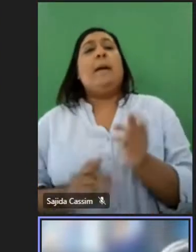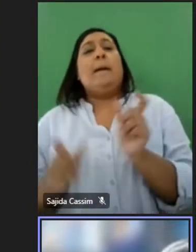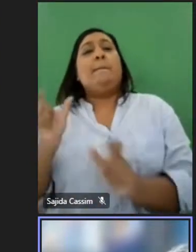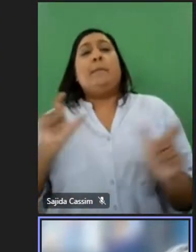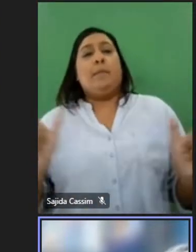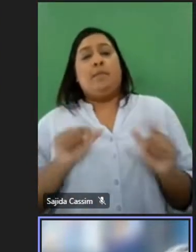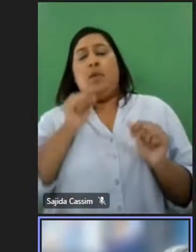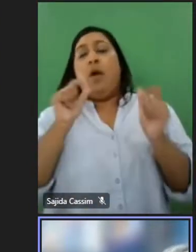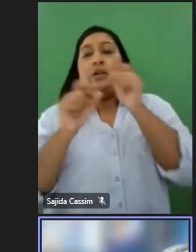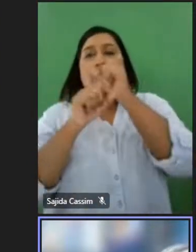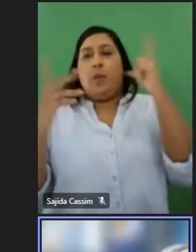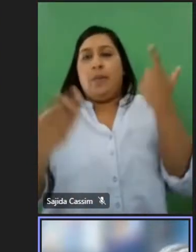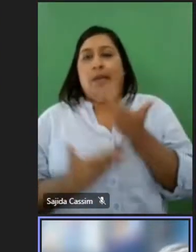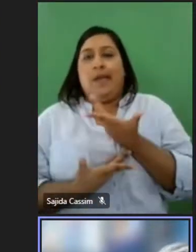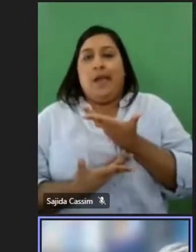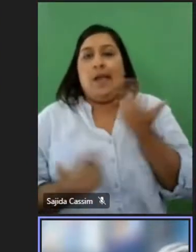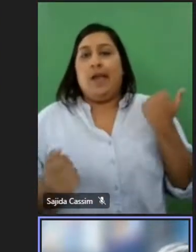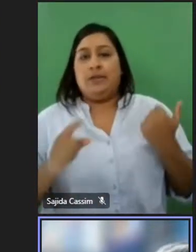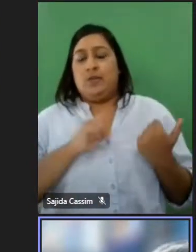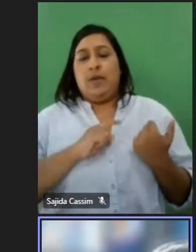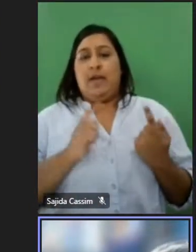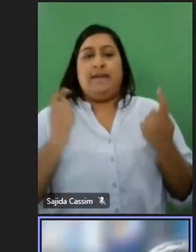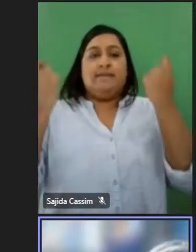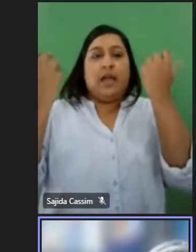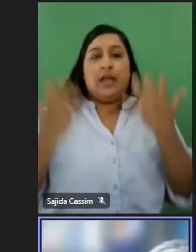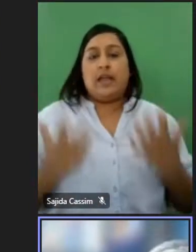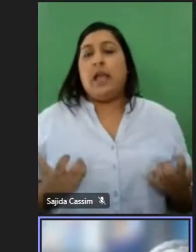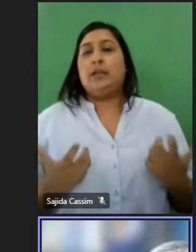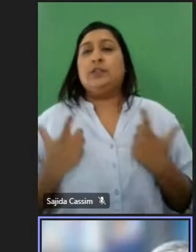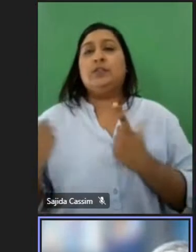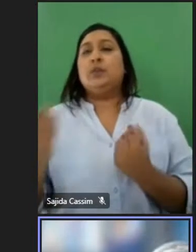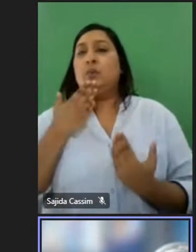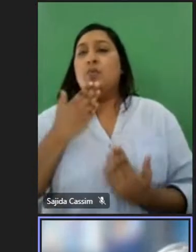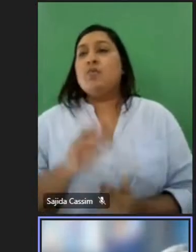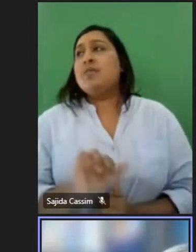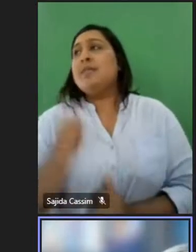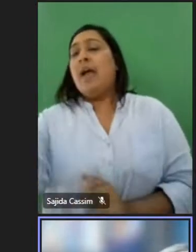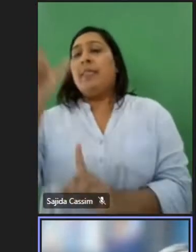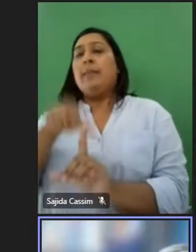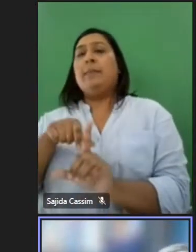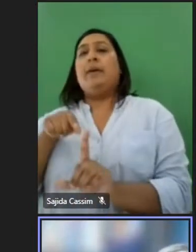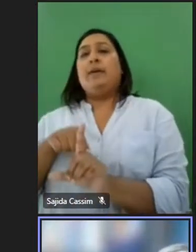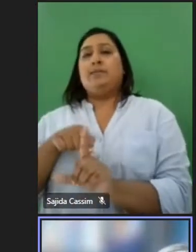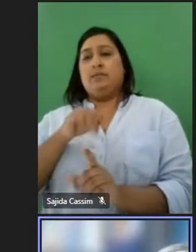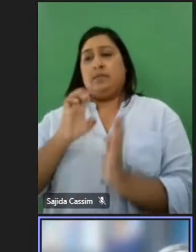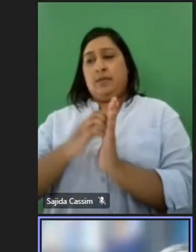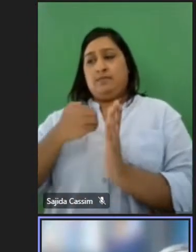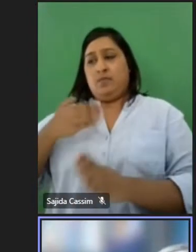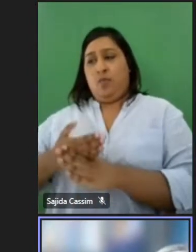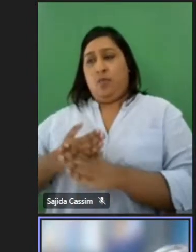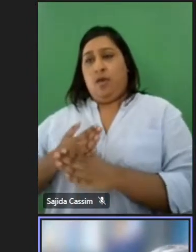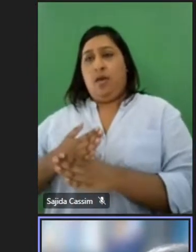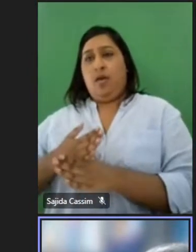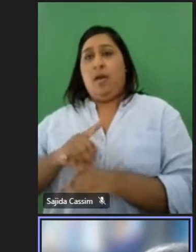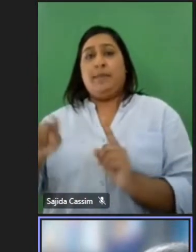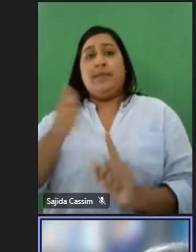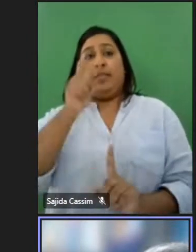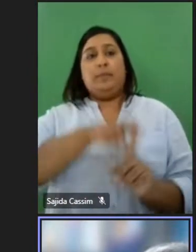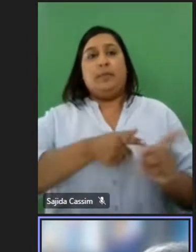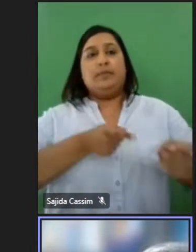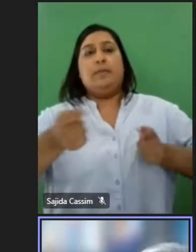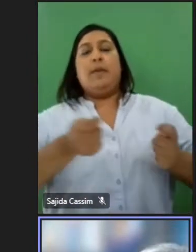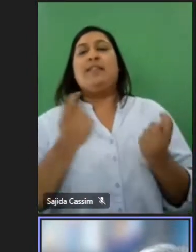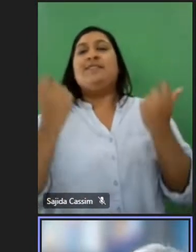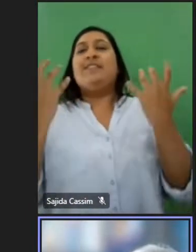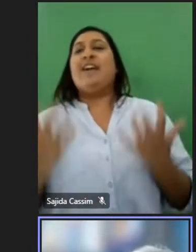their finances were often managed by somebody else in the household. Next slide, please, Joel.